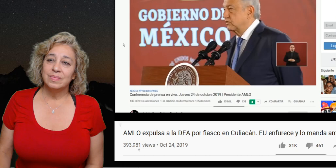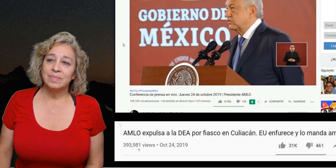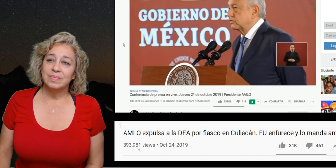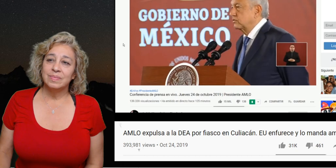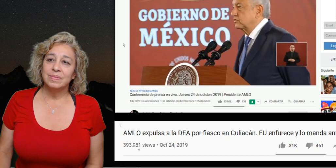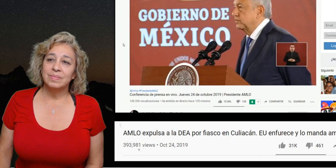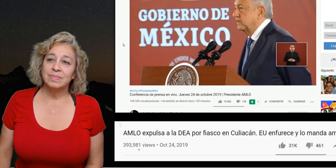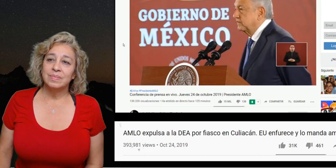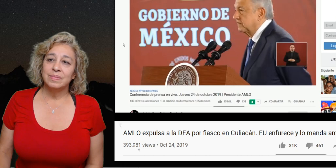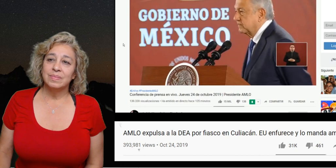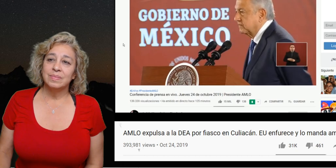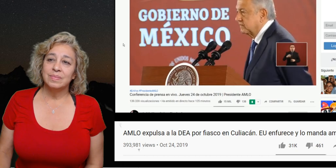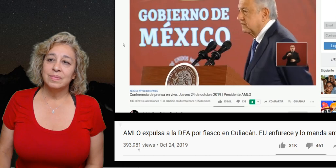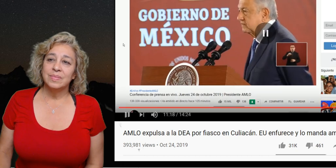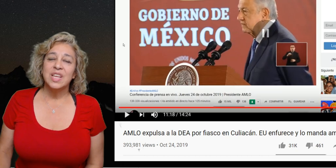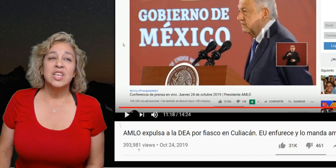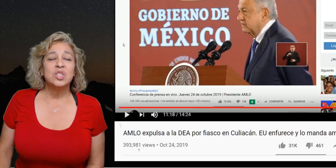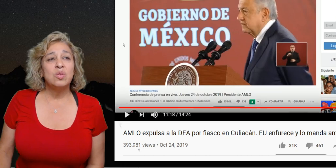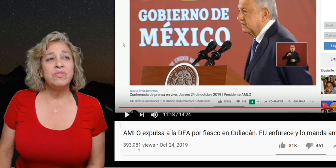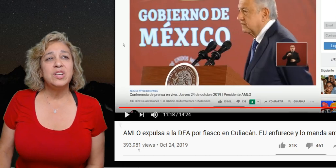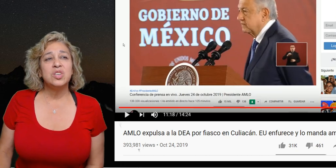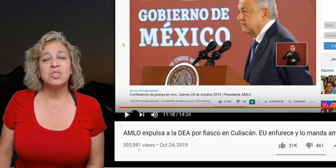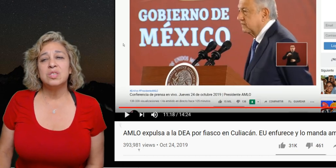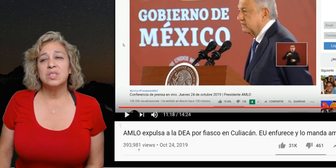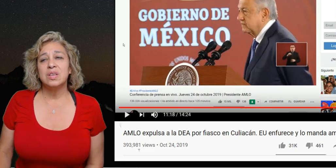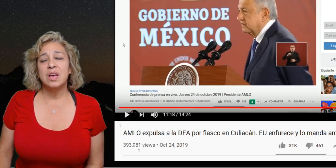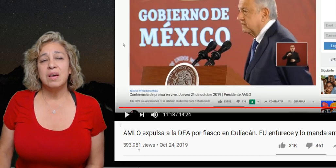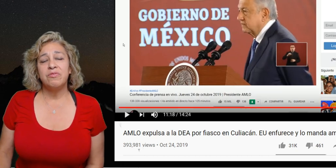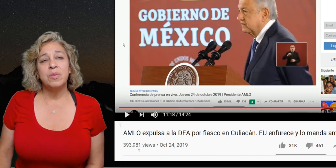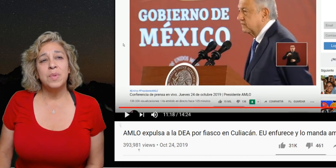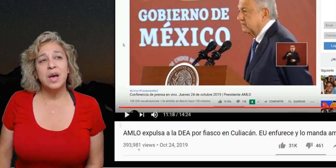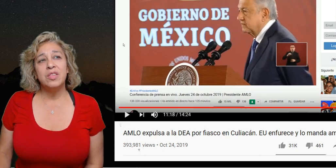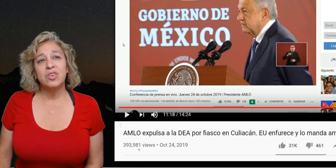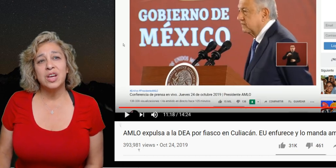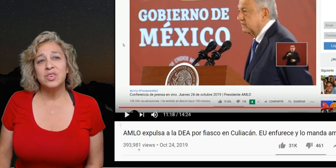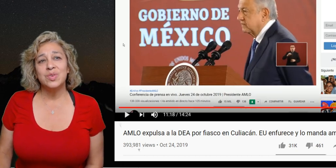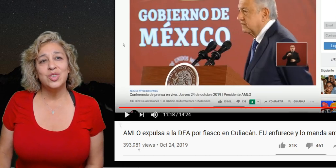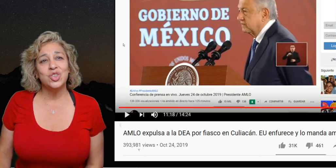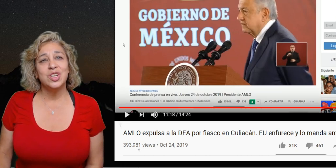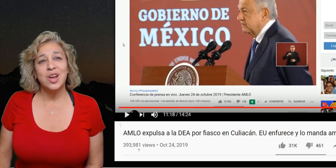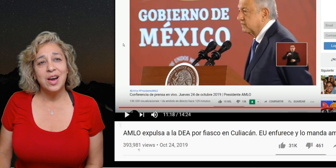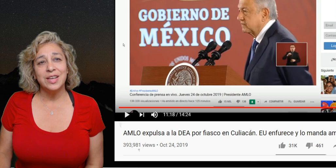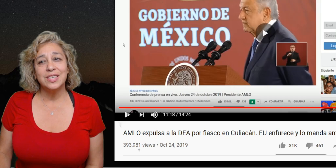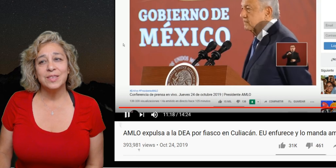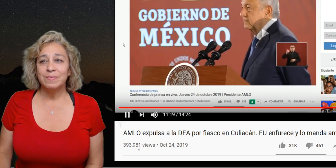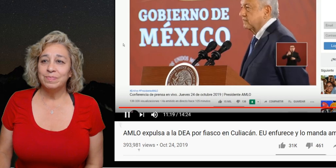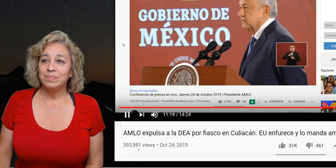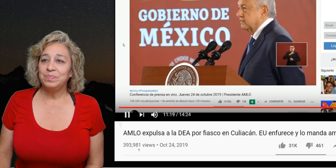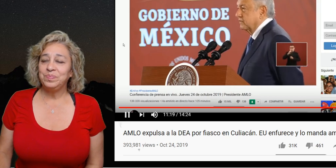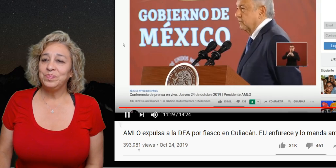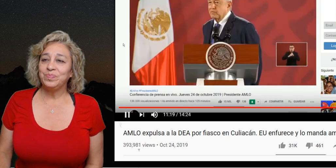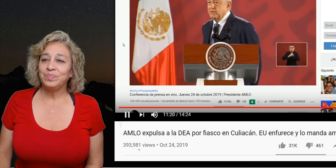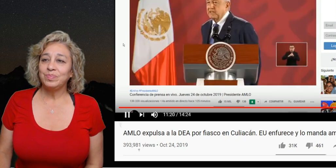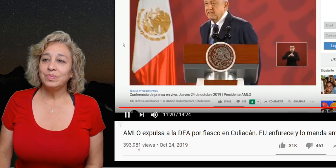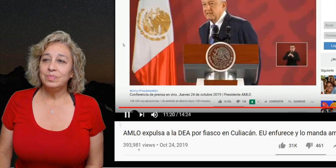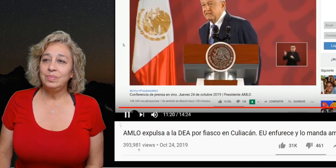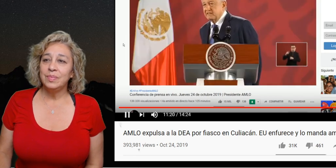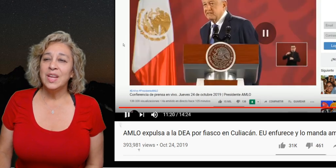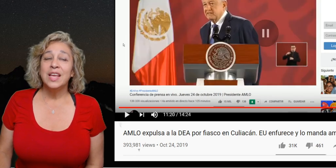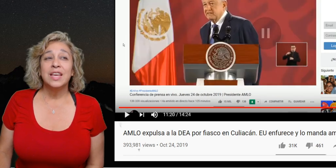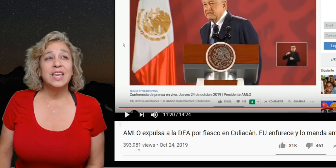funcionarios de otros países. So officials from other countries should not